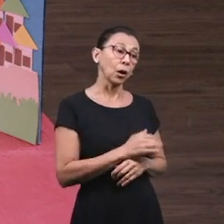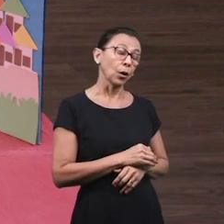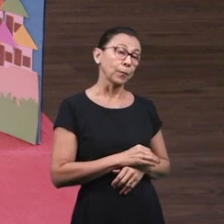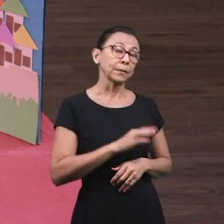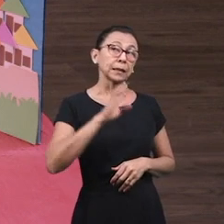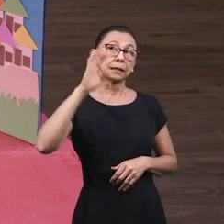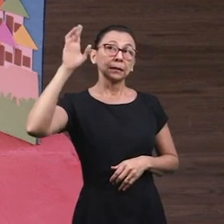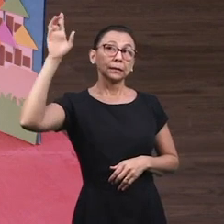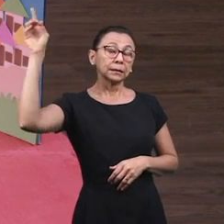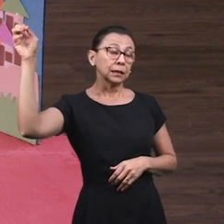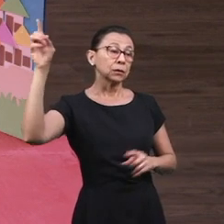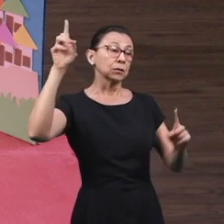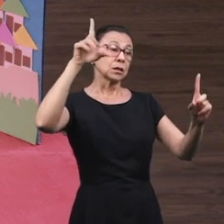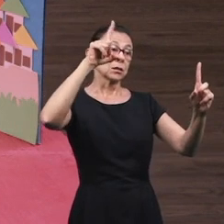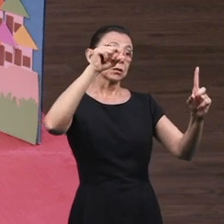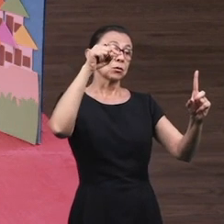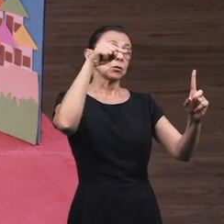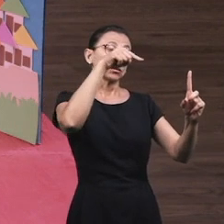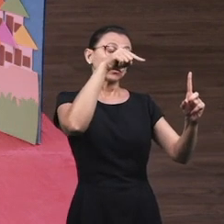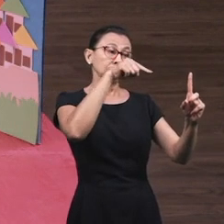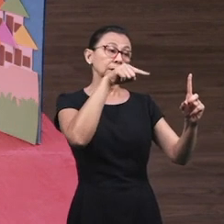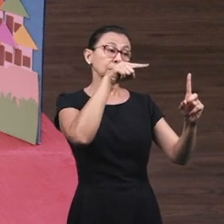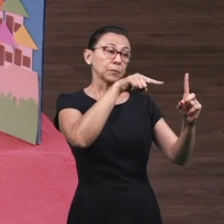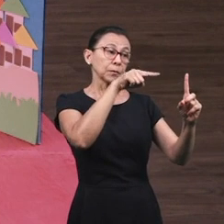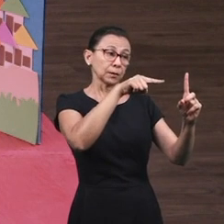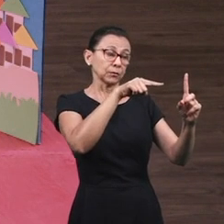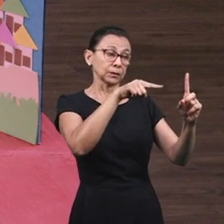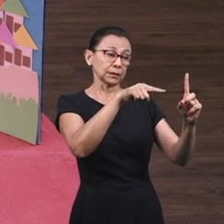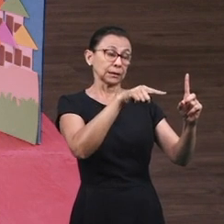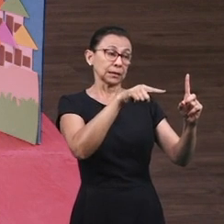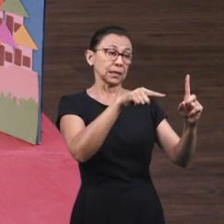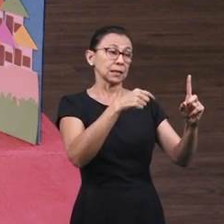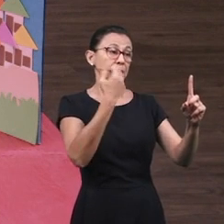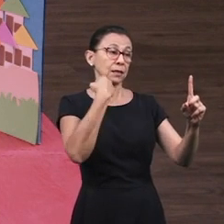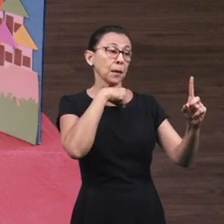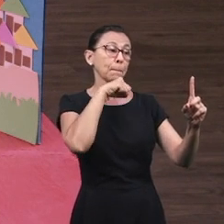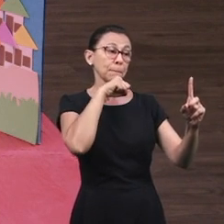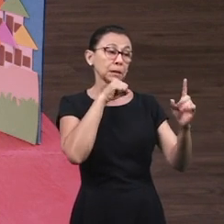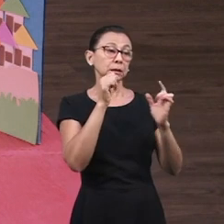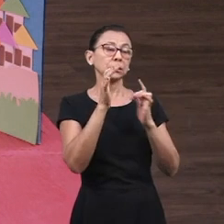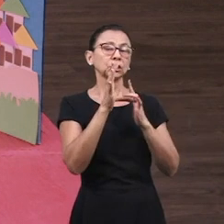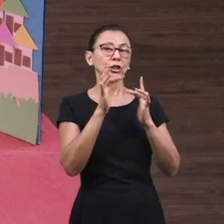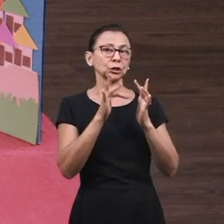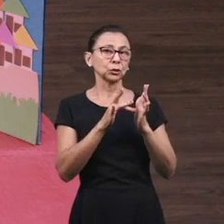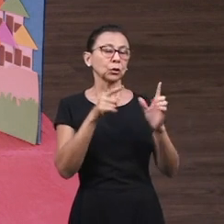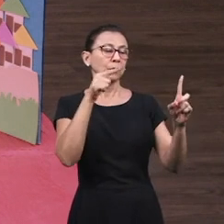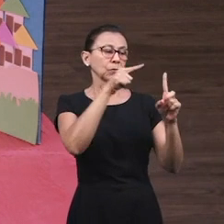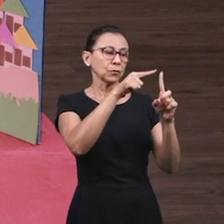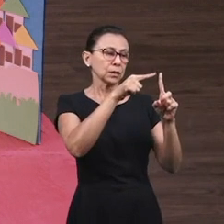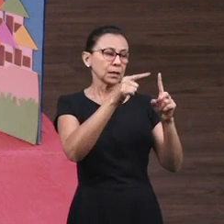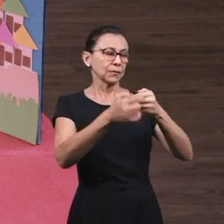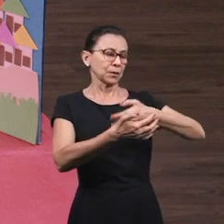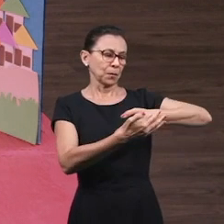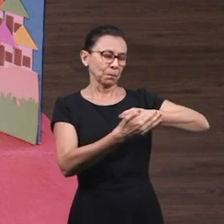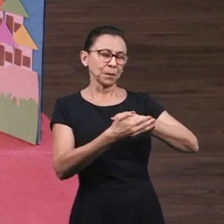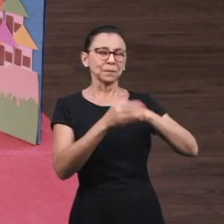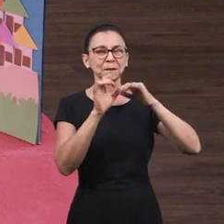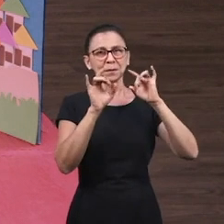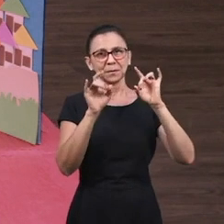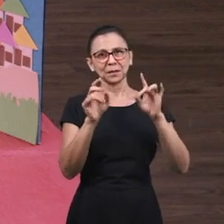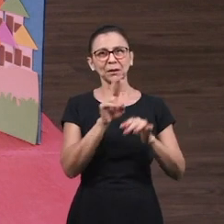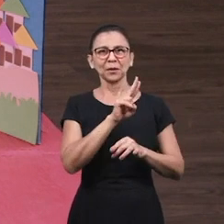was chosen to be the mother of Jesus. And he told her that she would have a special baby, and his name